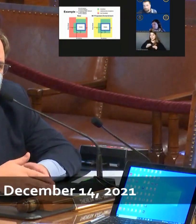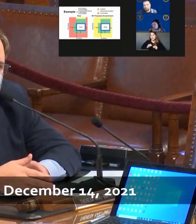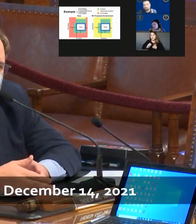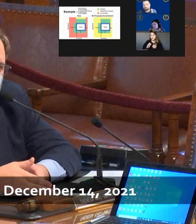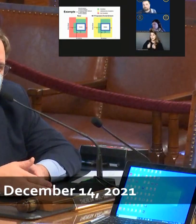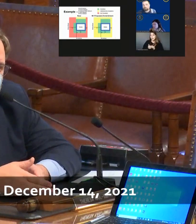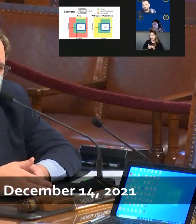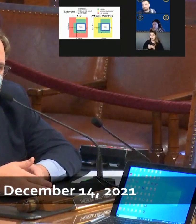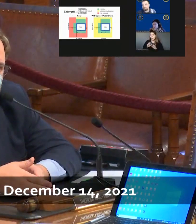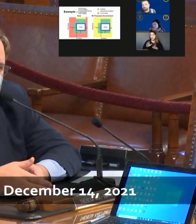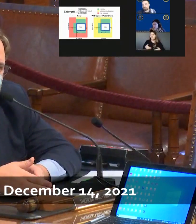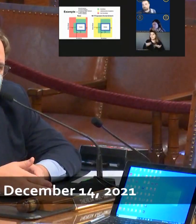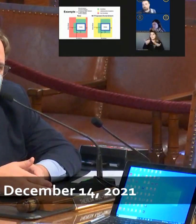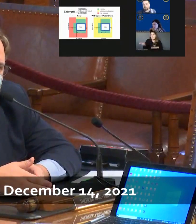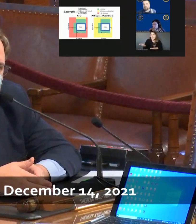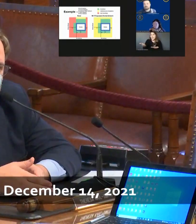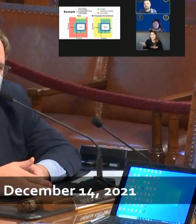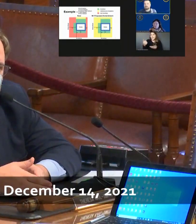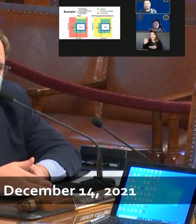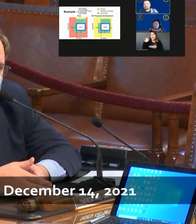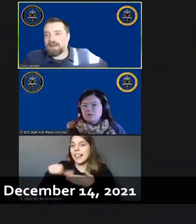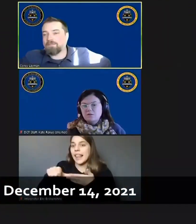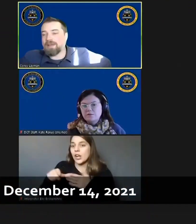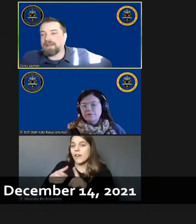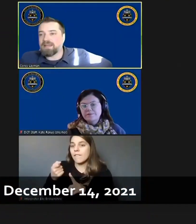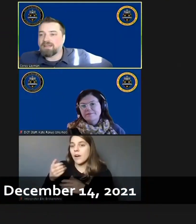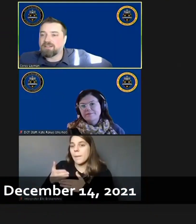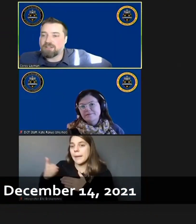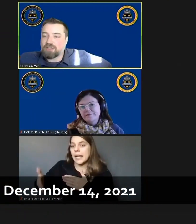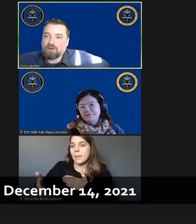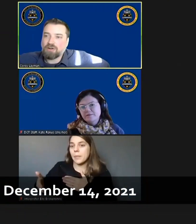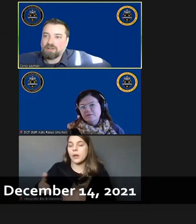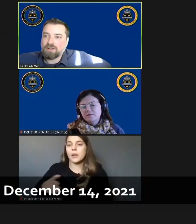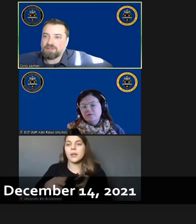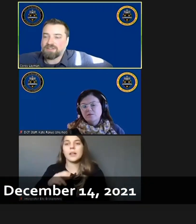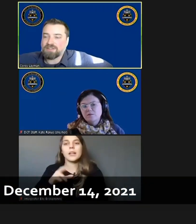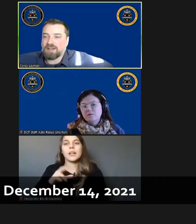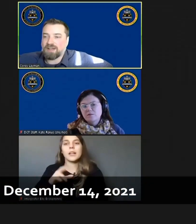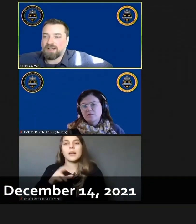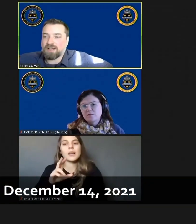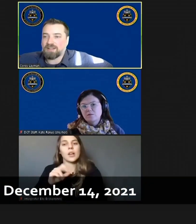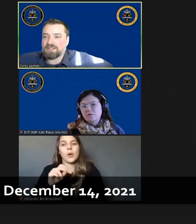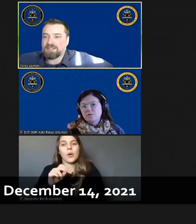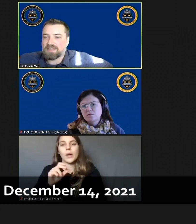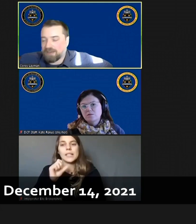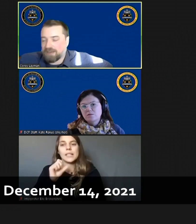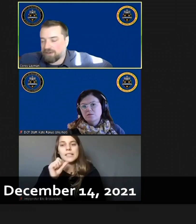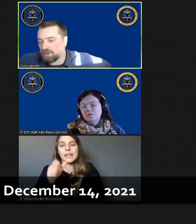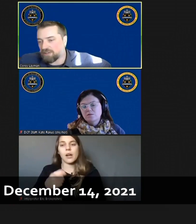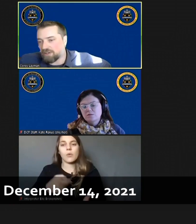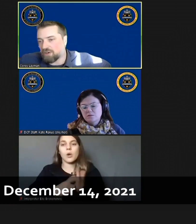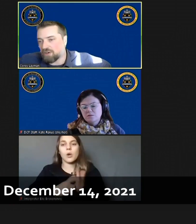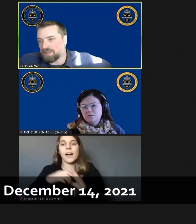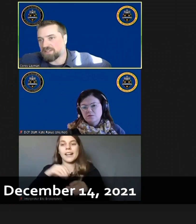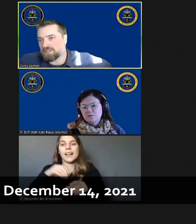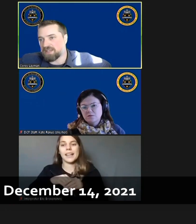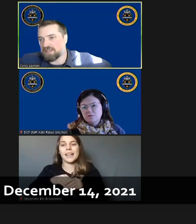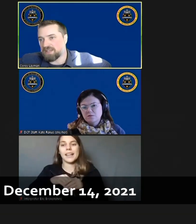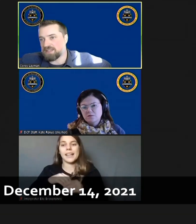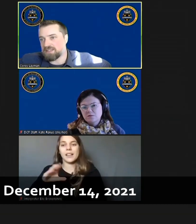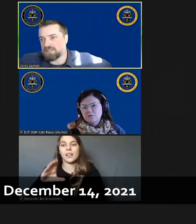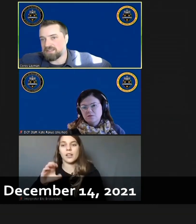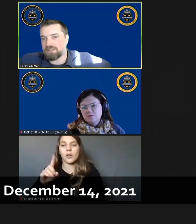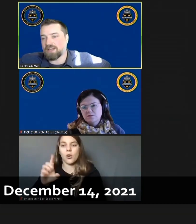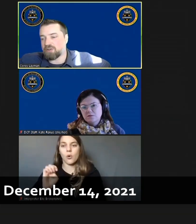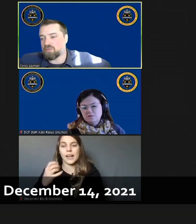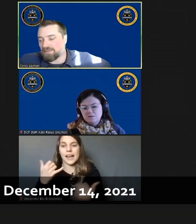provide a letter from the neighbor. Yeah, that's not mandated in the code. There's not a standard in the code that says that you have to